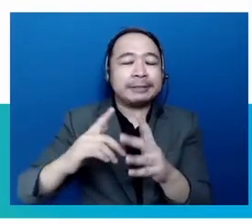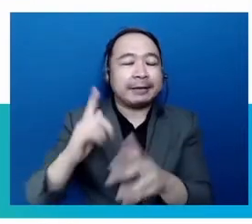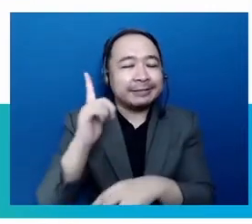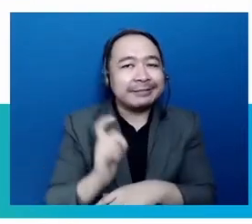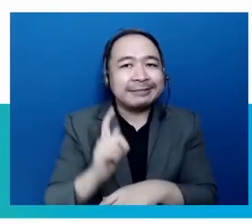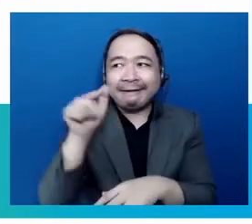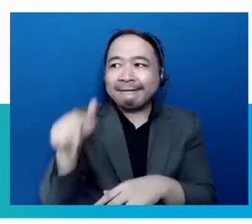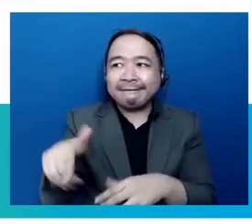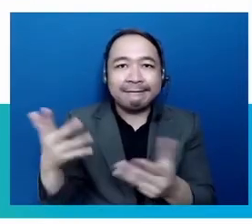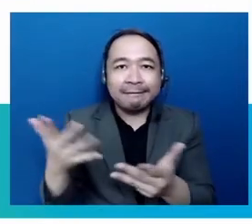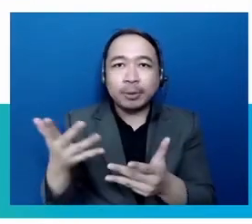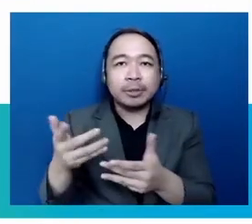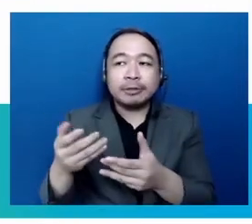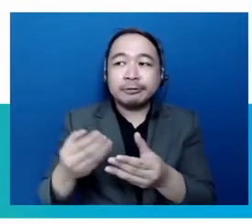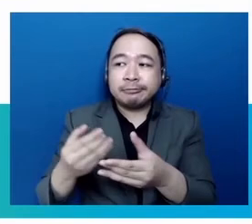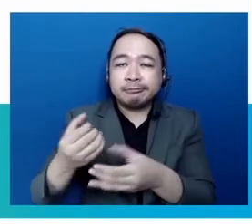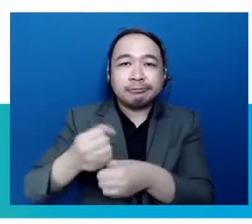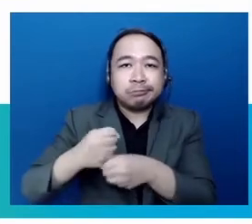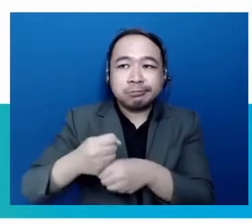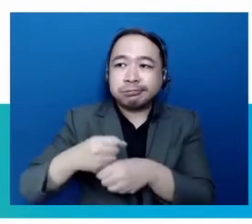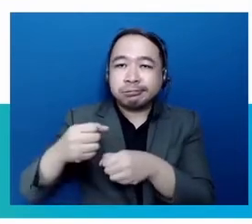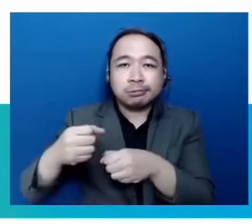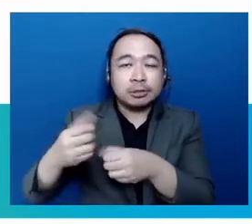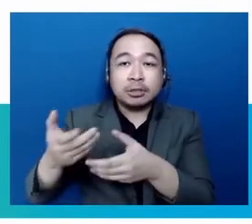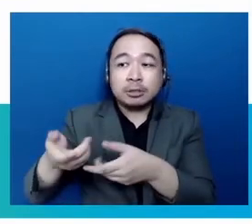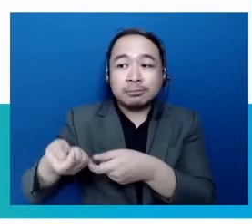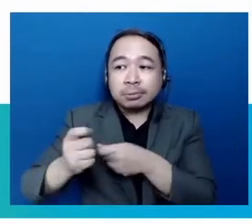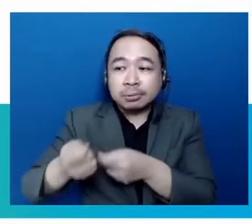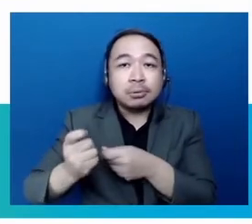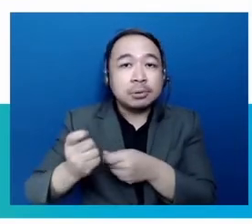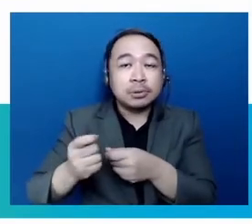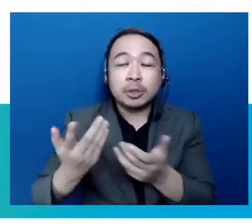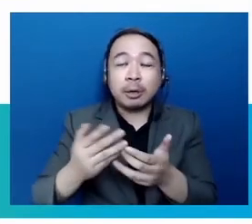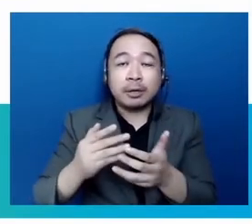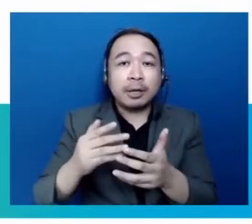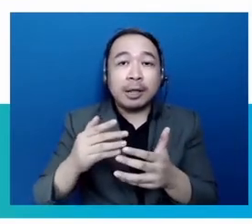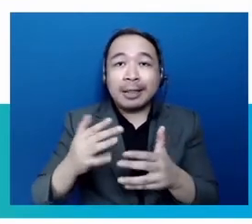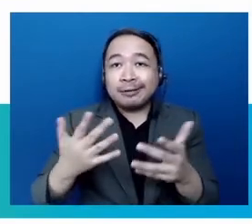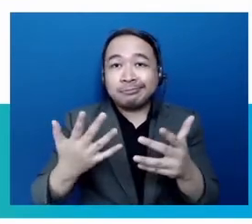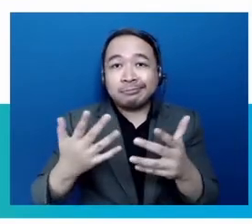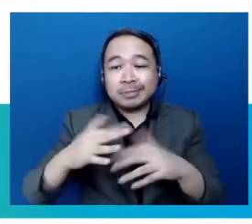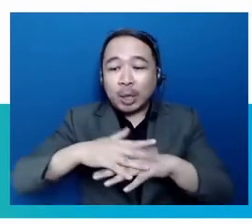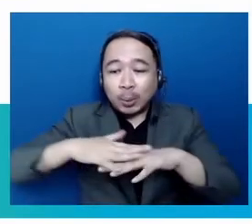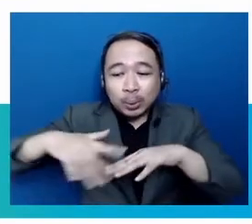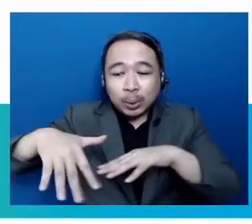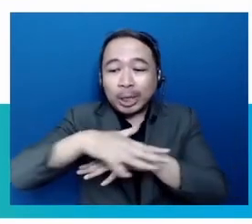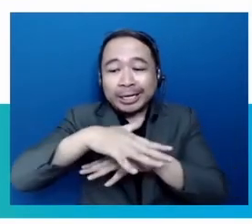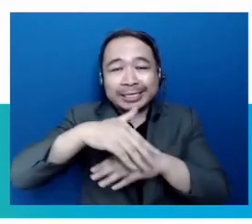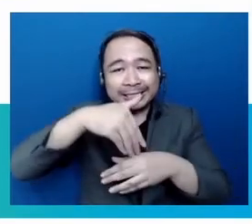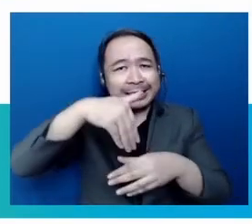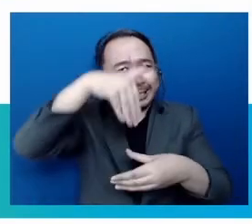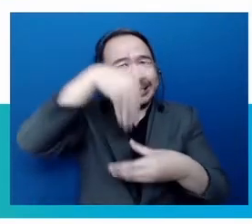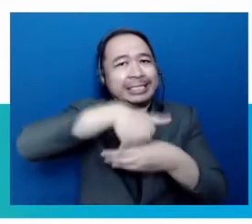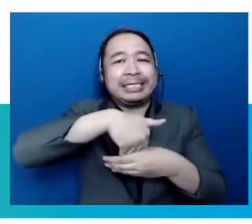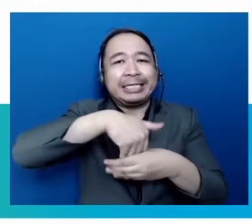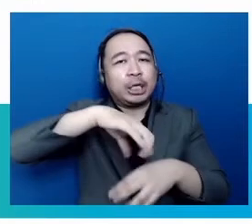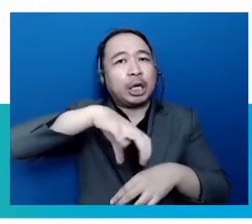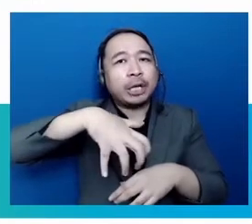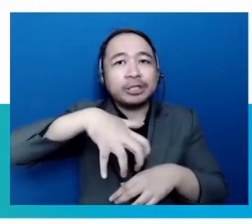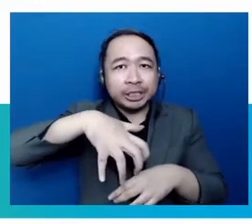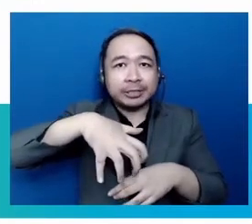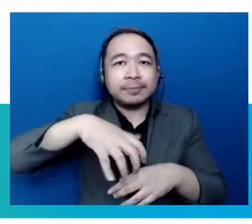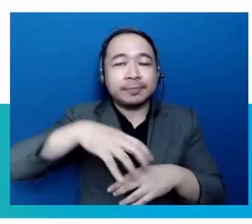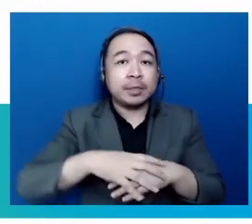and other aquatic animals stem from inland waters. So I would really like, that's the first point I want to make. When we are looking